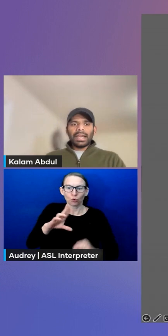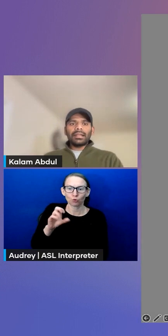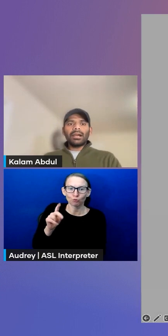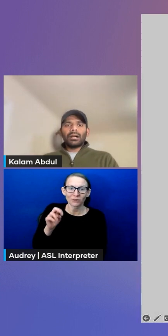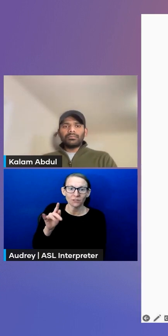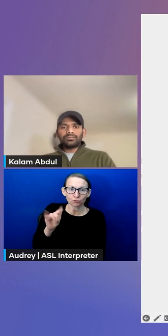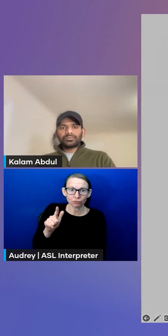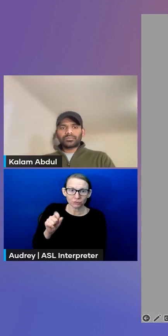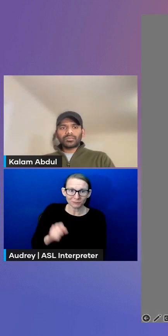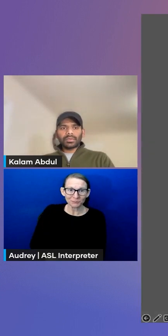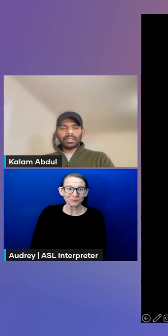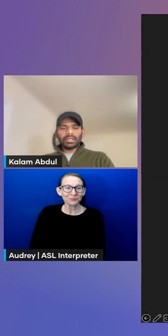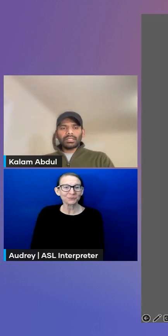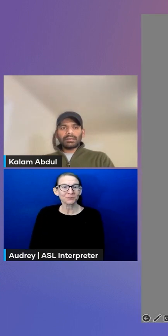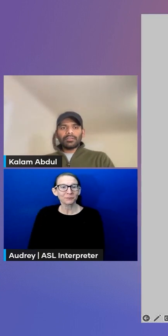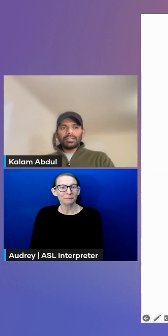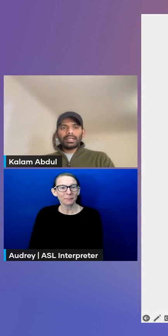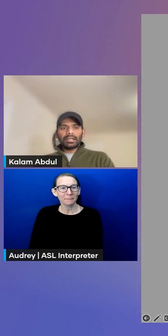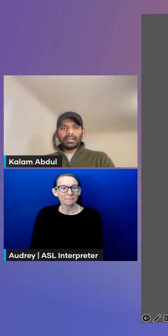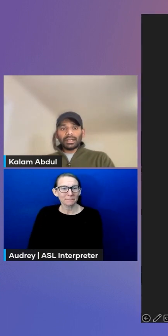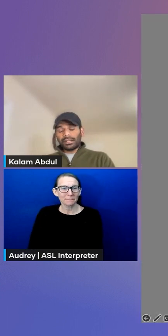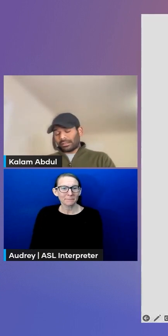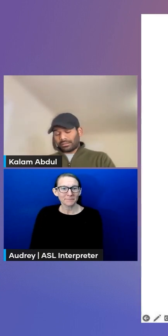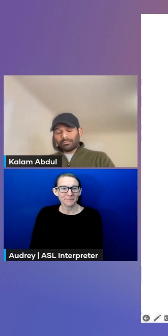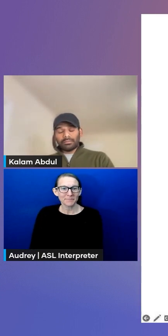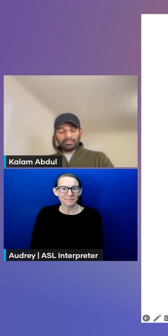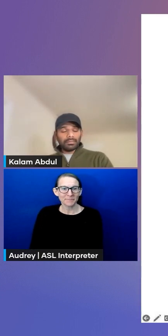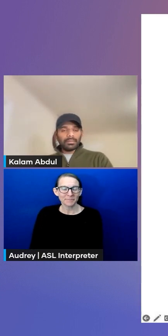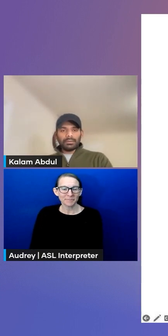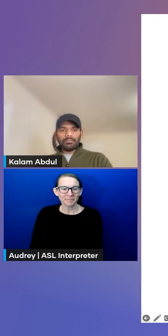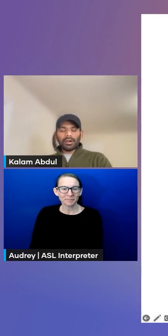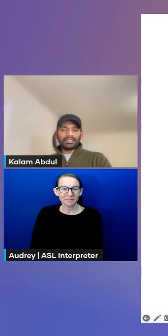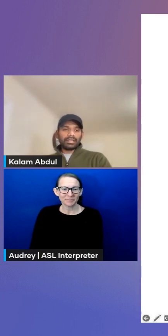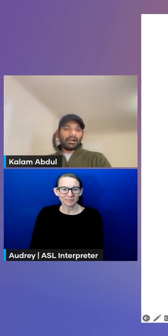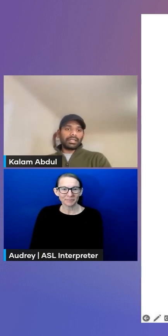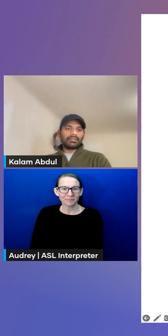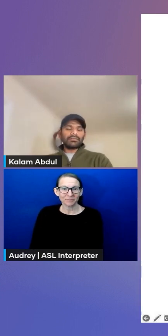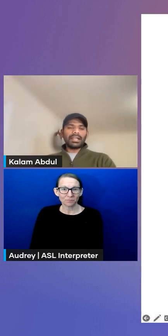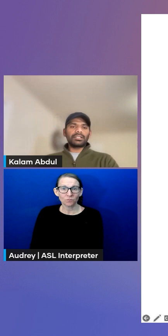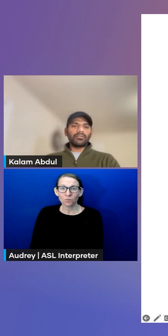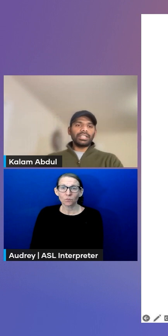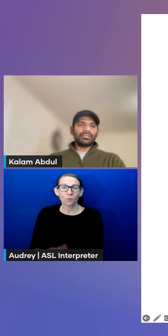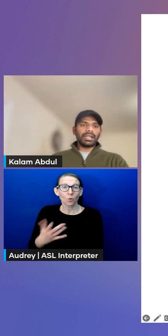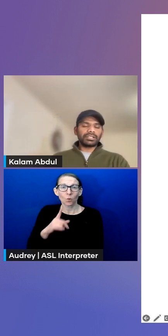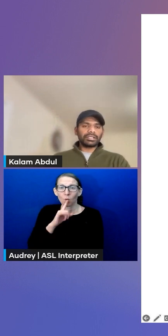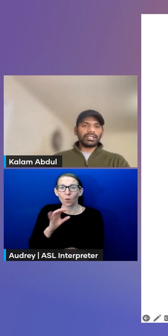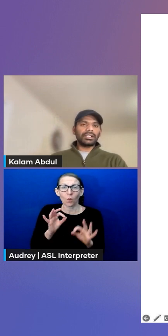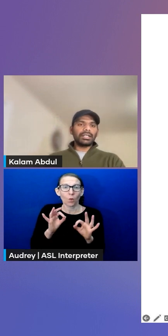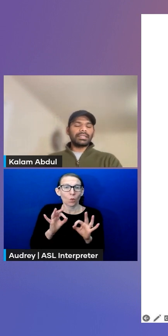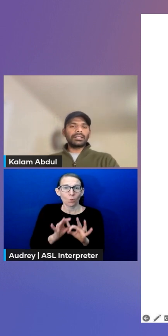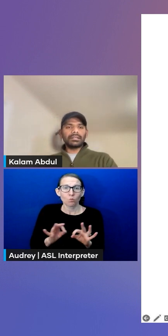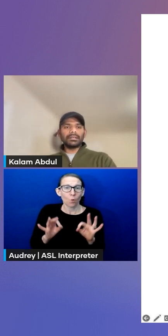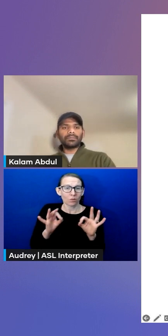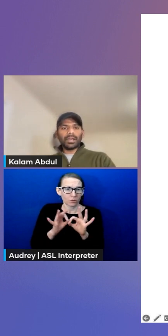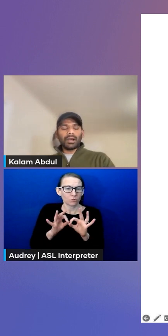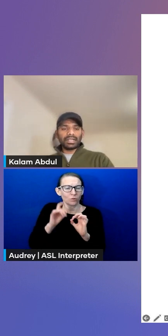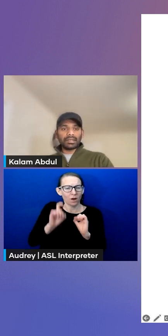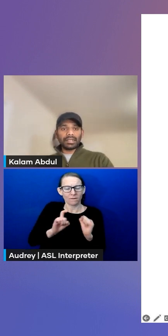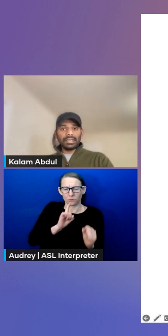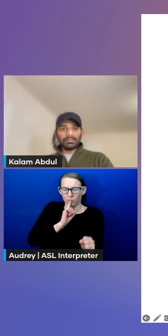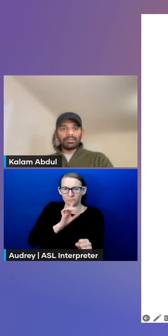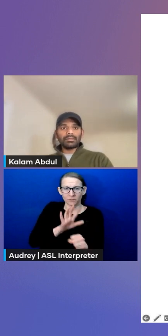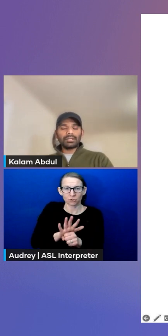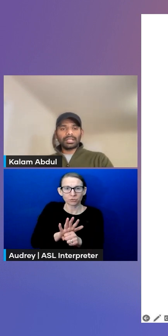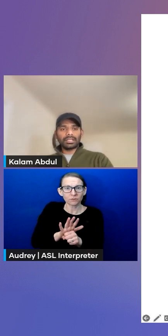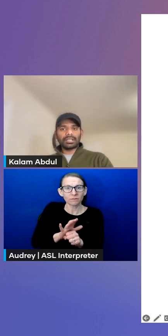with that, some of the important thing, audits, right? So we need to make sure the audits